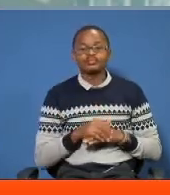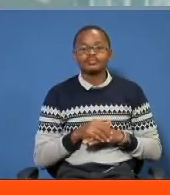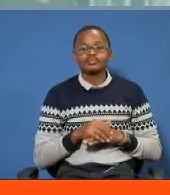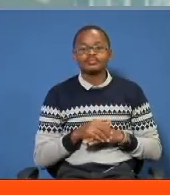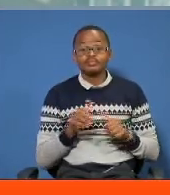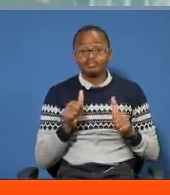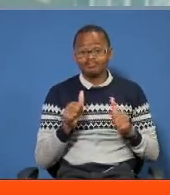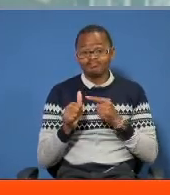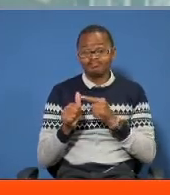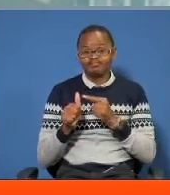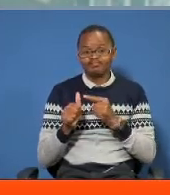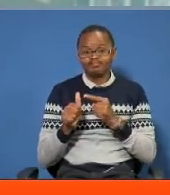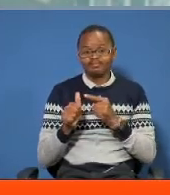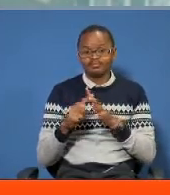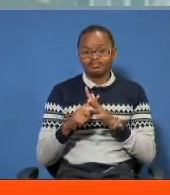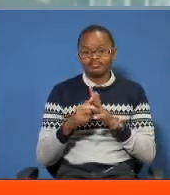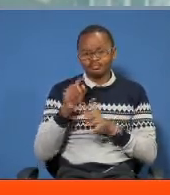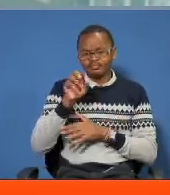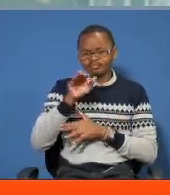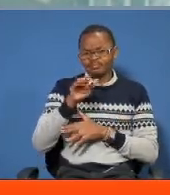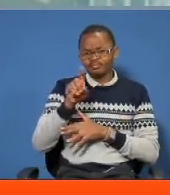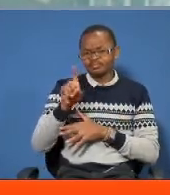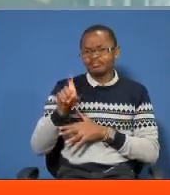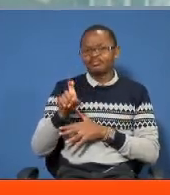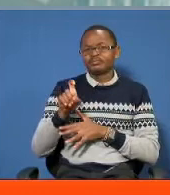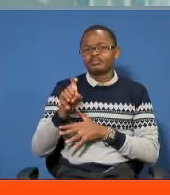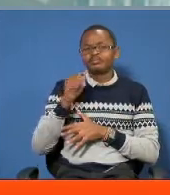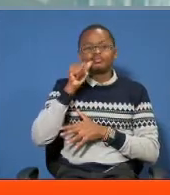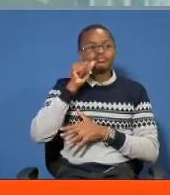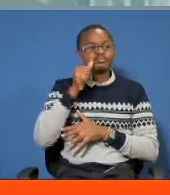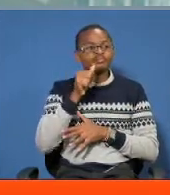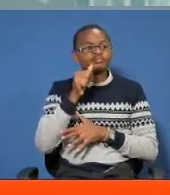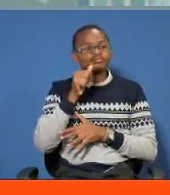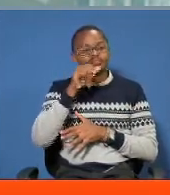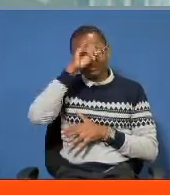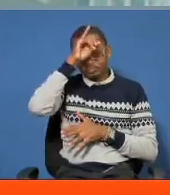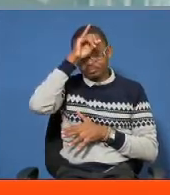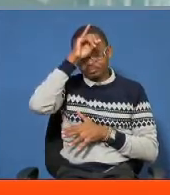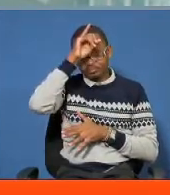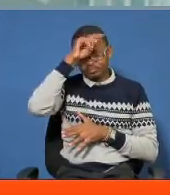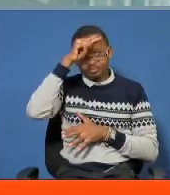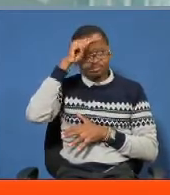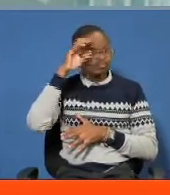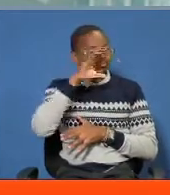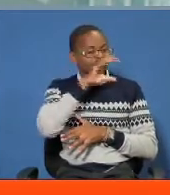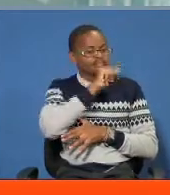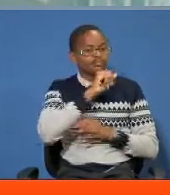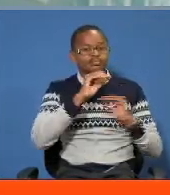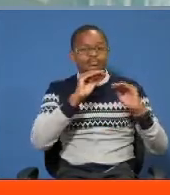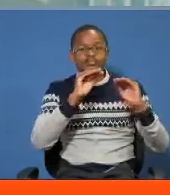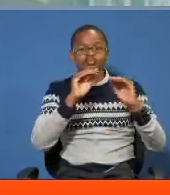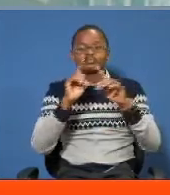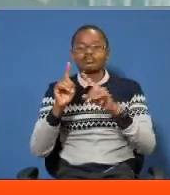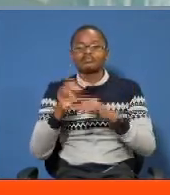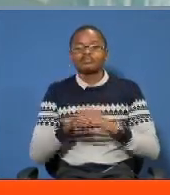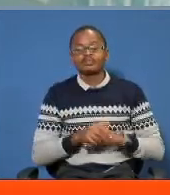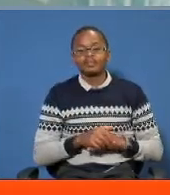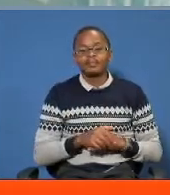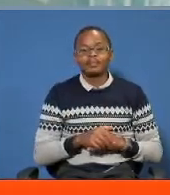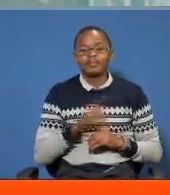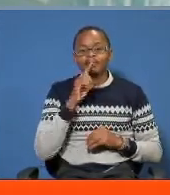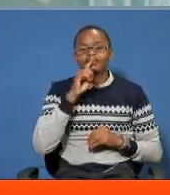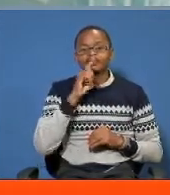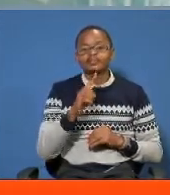Okay, excellent. You actually started by the question in a very nice way, that due to ignorance, due to lack of awareness, and so on and so